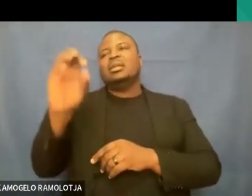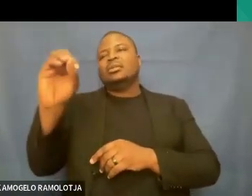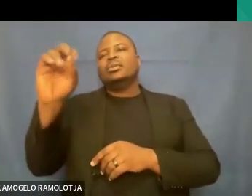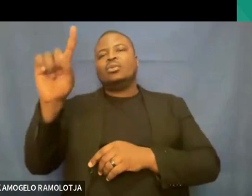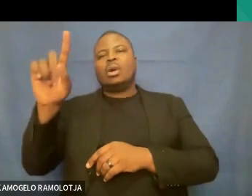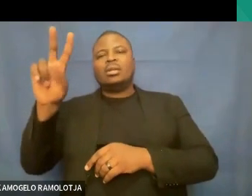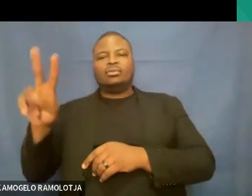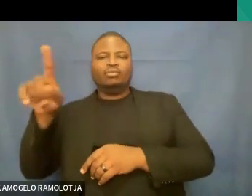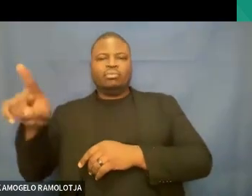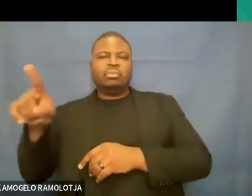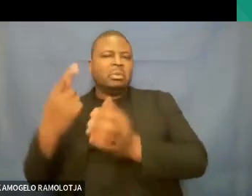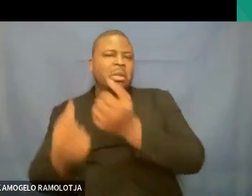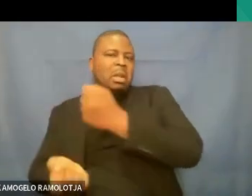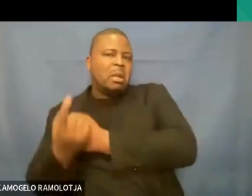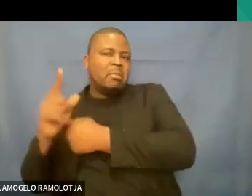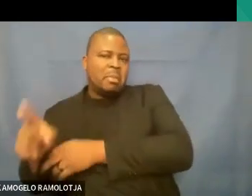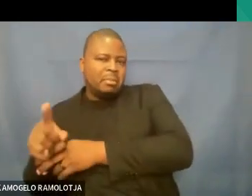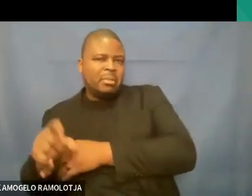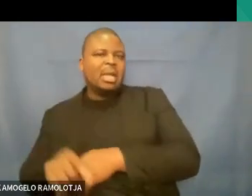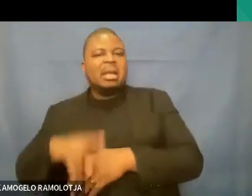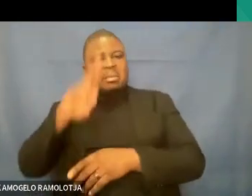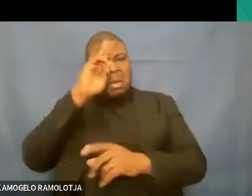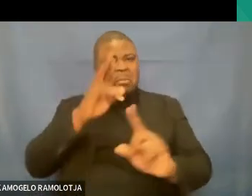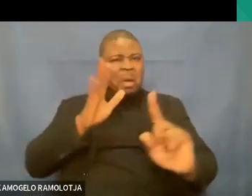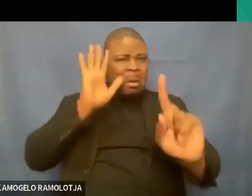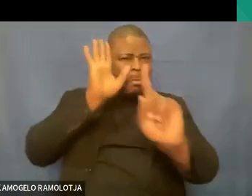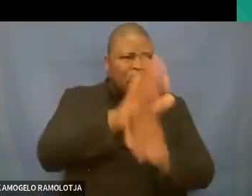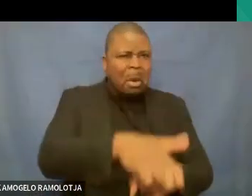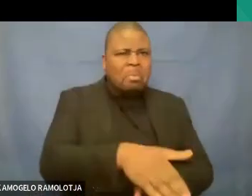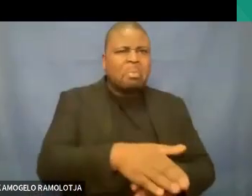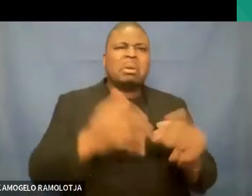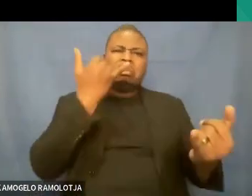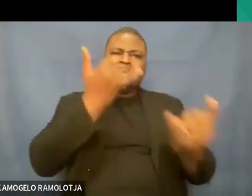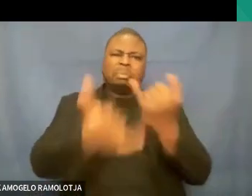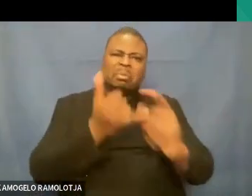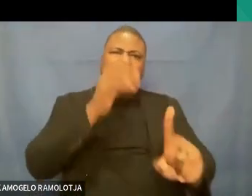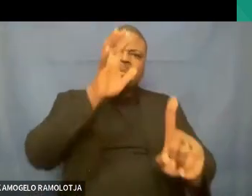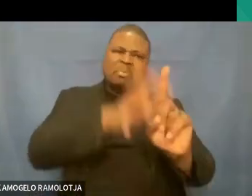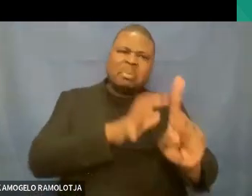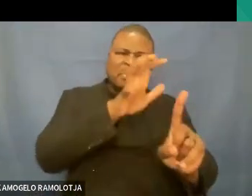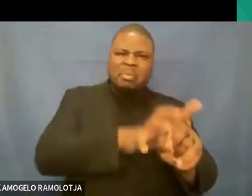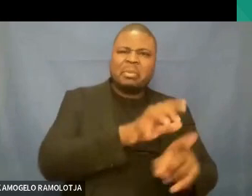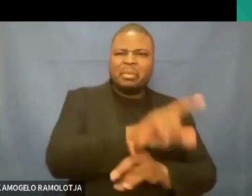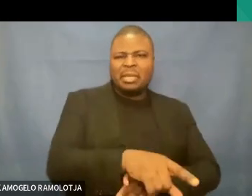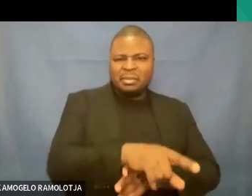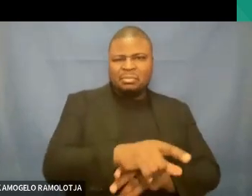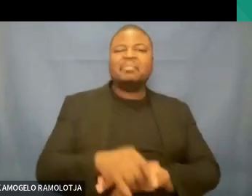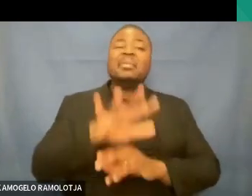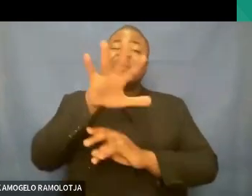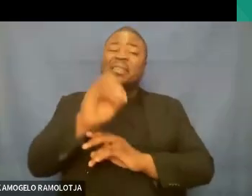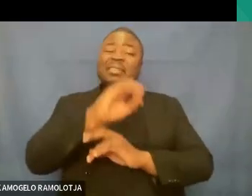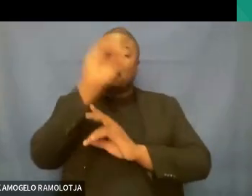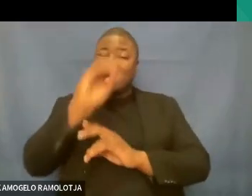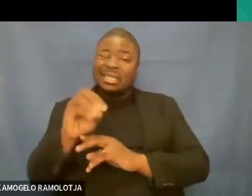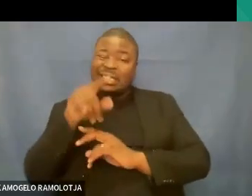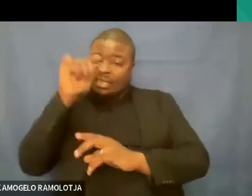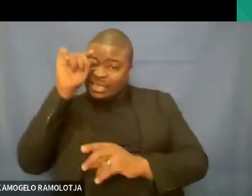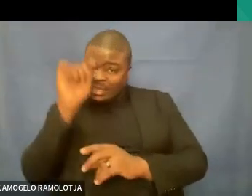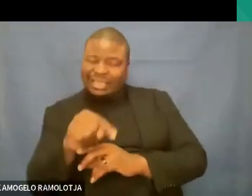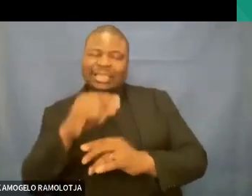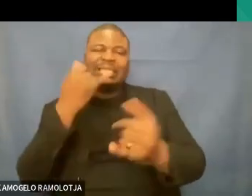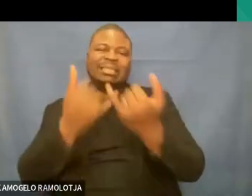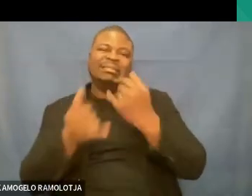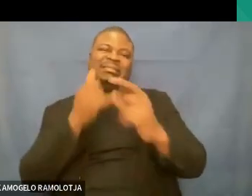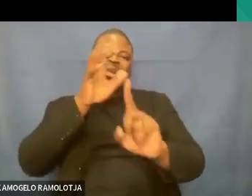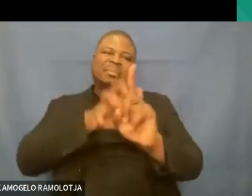reported? Assault, violence, and sexual assault make up over 50% of the reported violations.